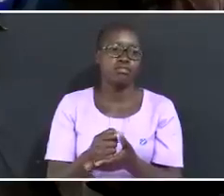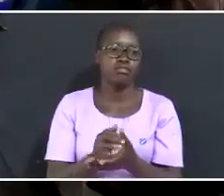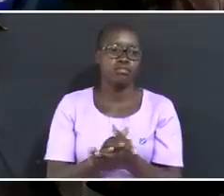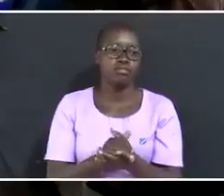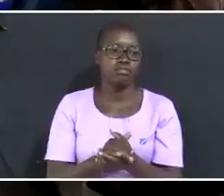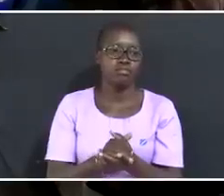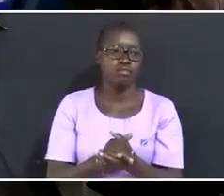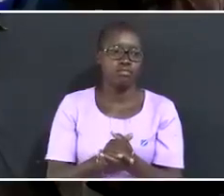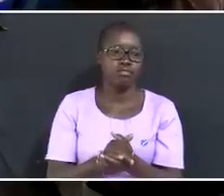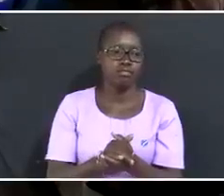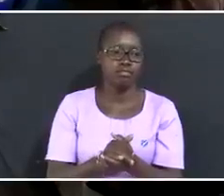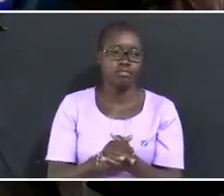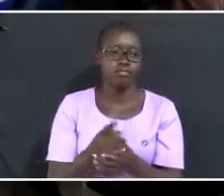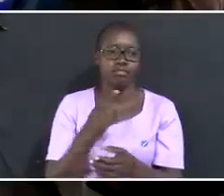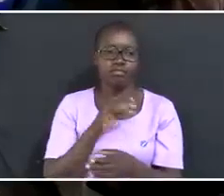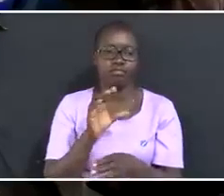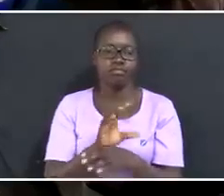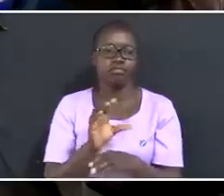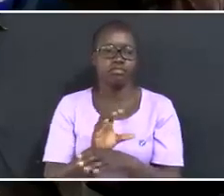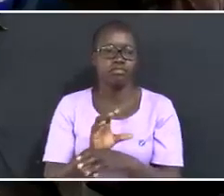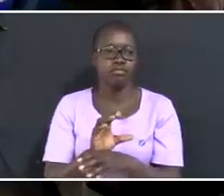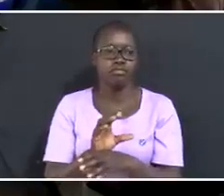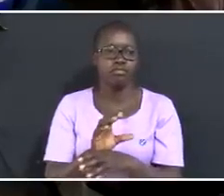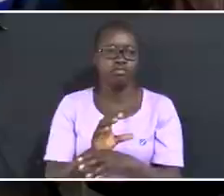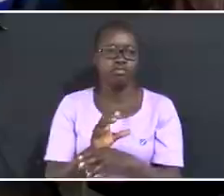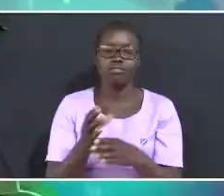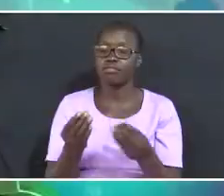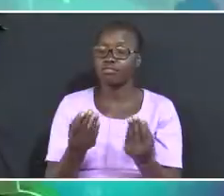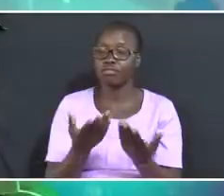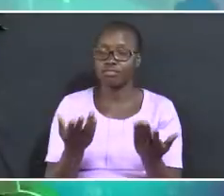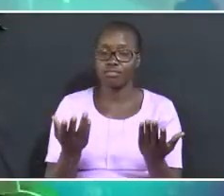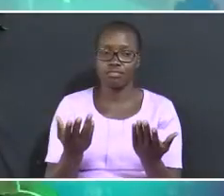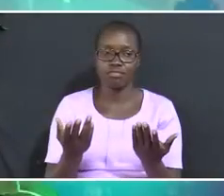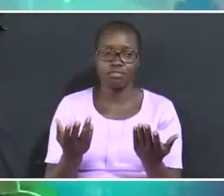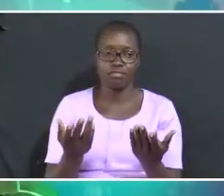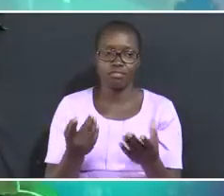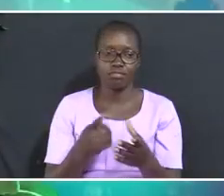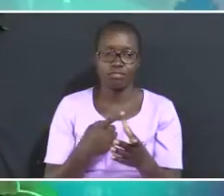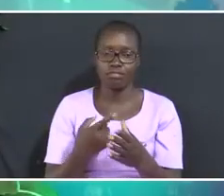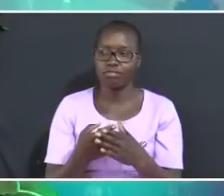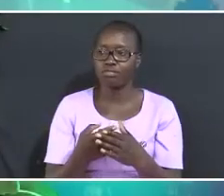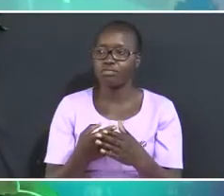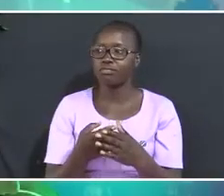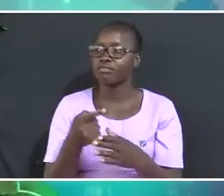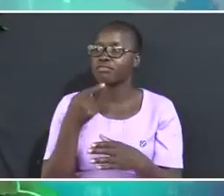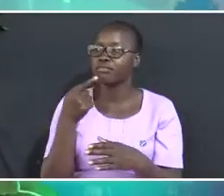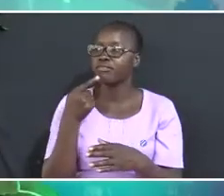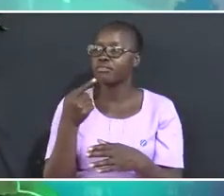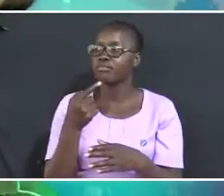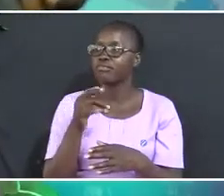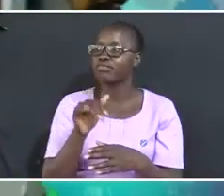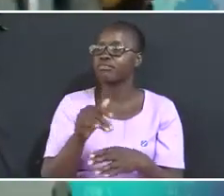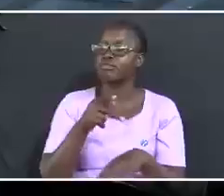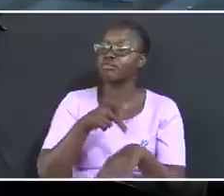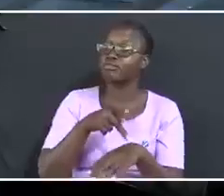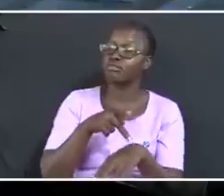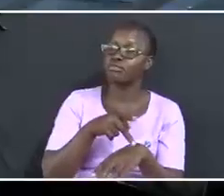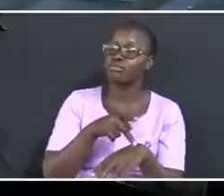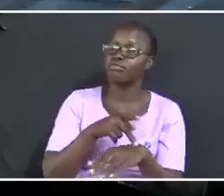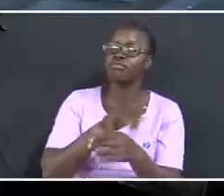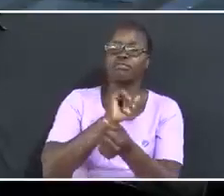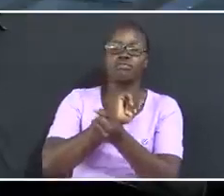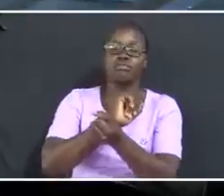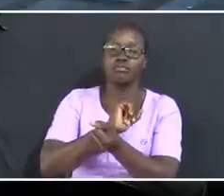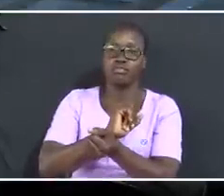help. So the church came in and then they said, Peter is in